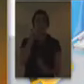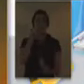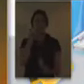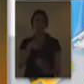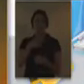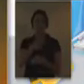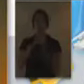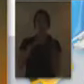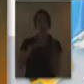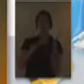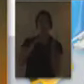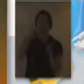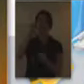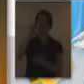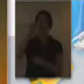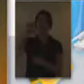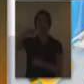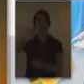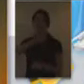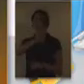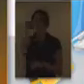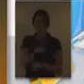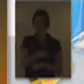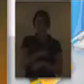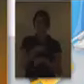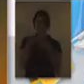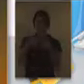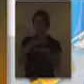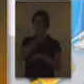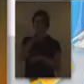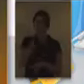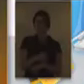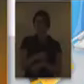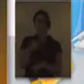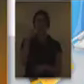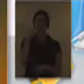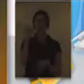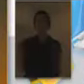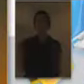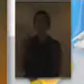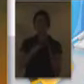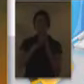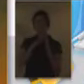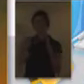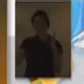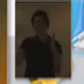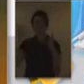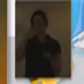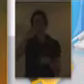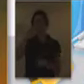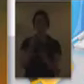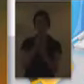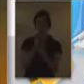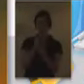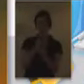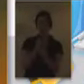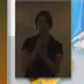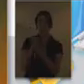wanted it to be via an iPhone, via a computer, etc. And then the experimental validation. The experimental